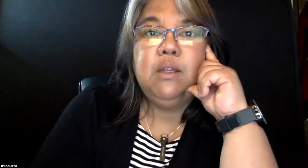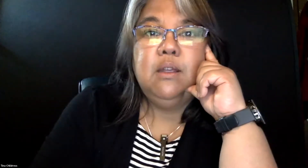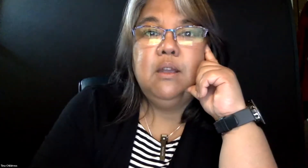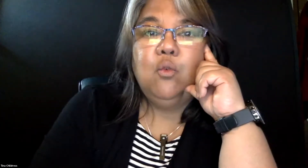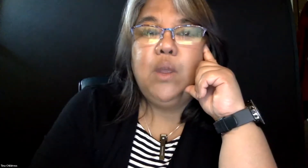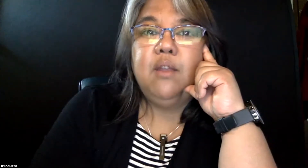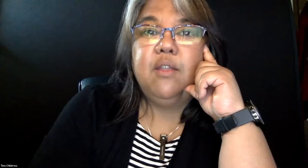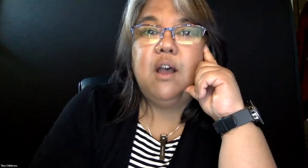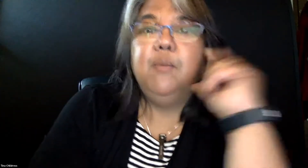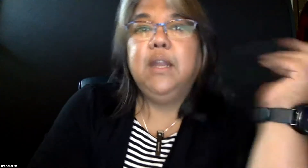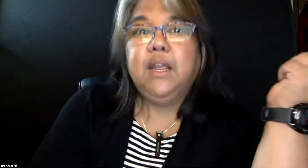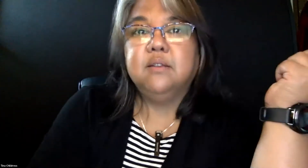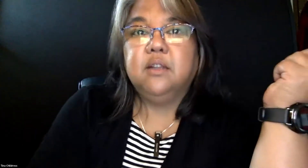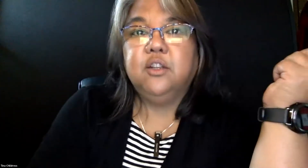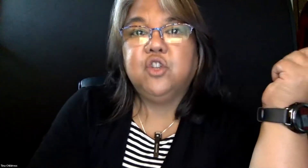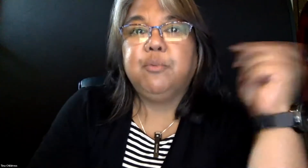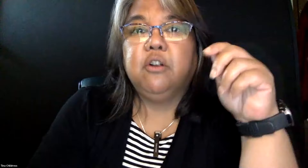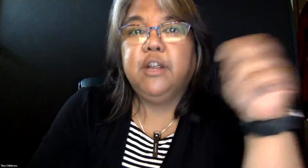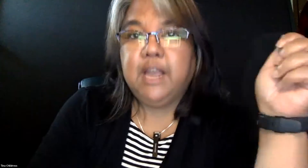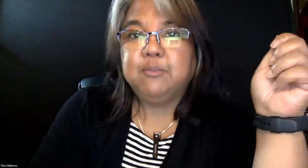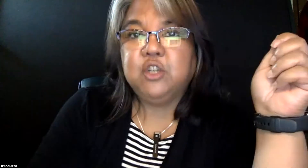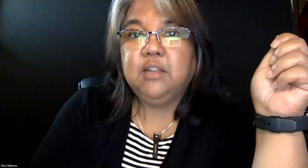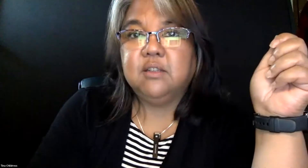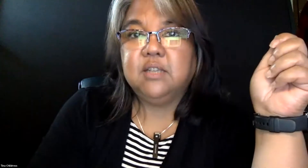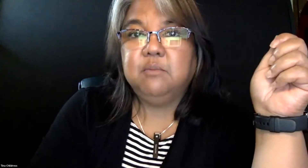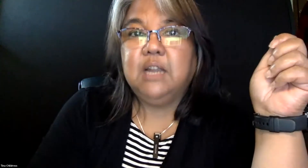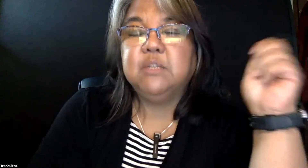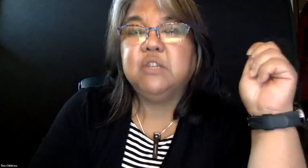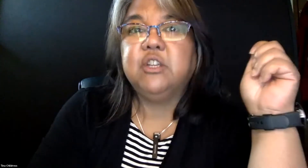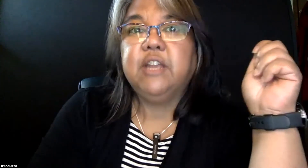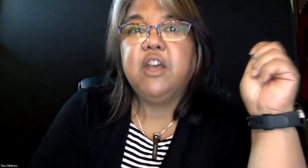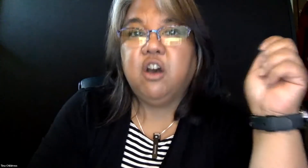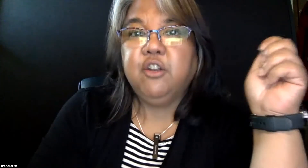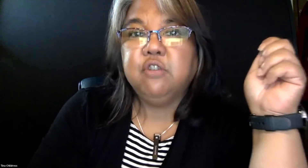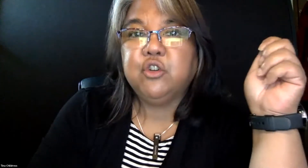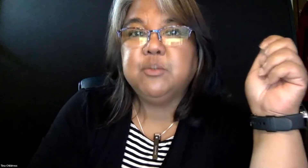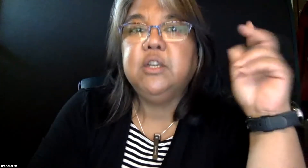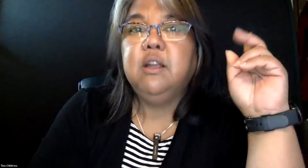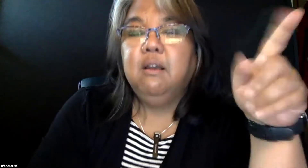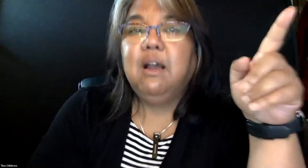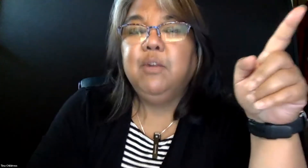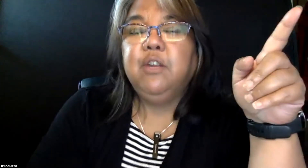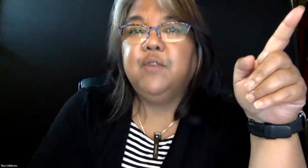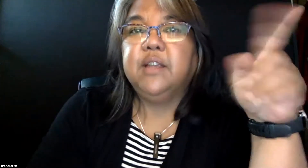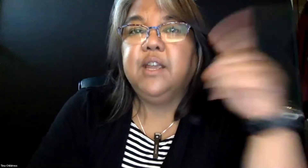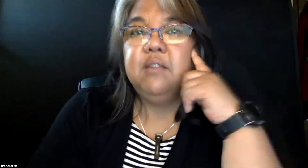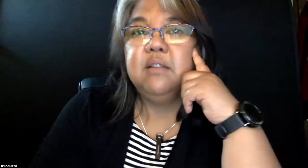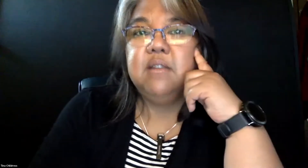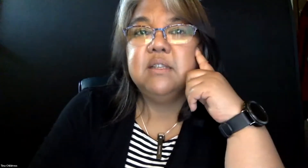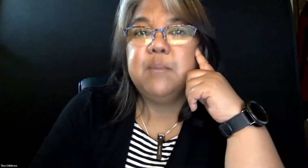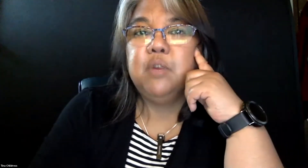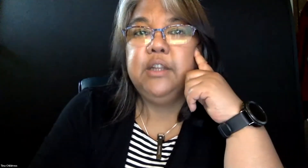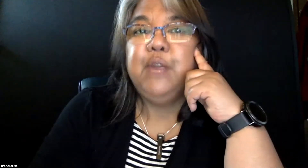Zoom with an ASL interpreter and captioning at the same time. So to get that audio description, I would investigate